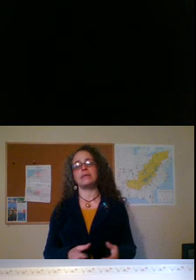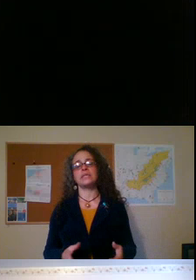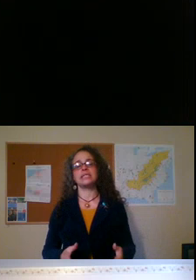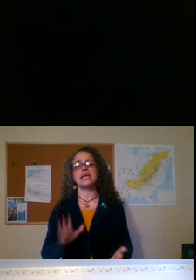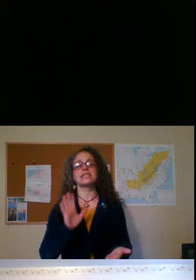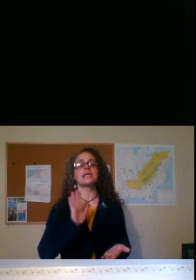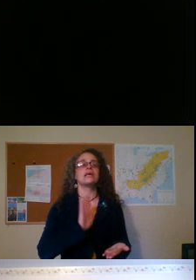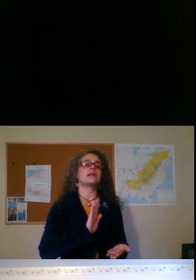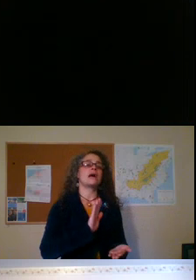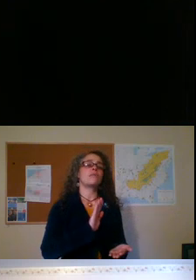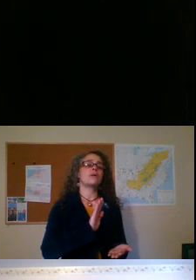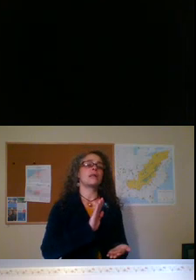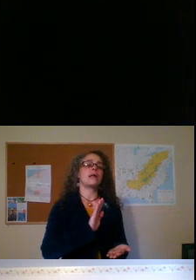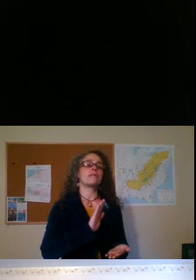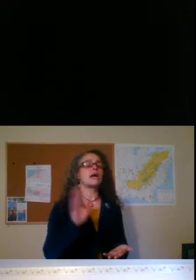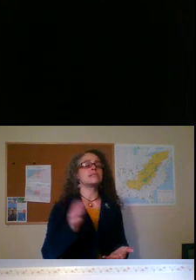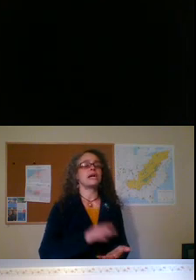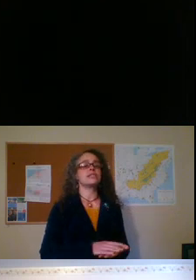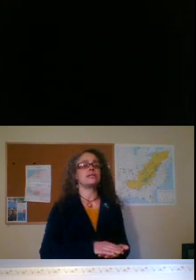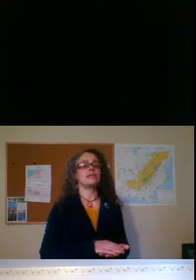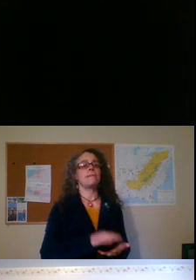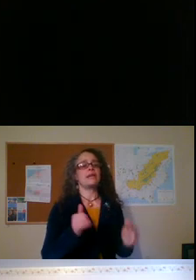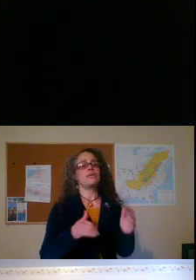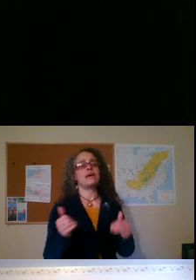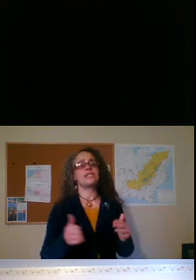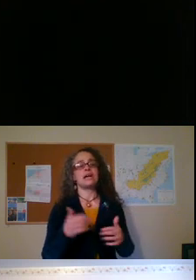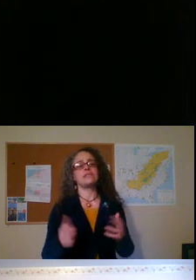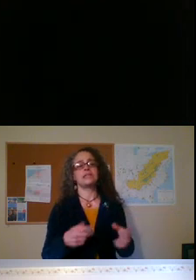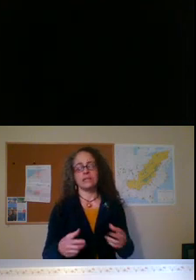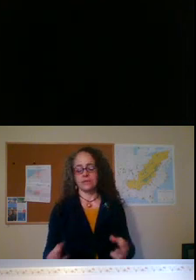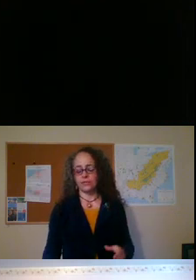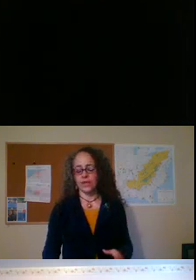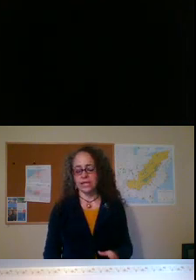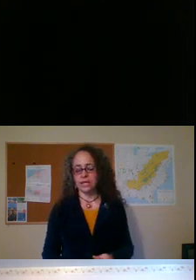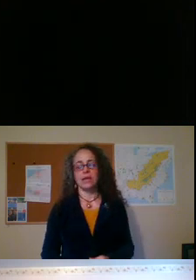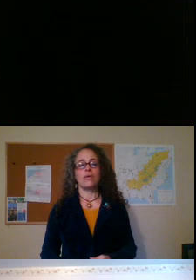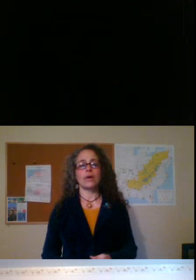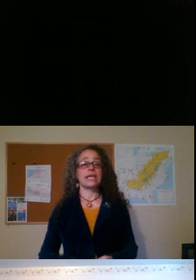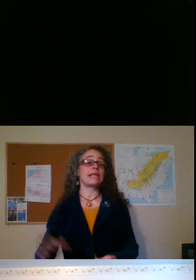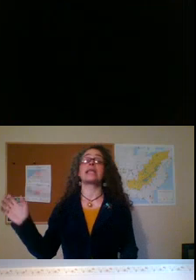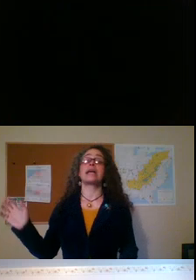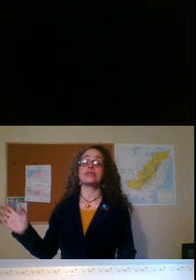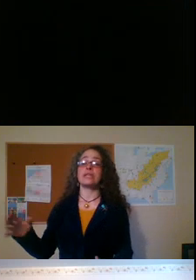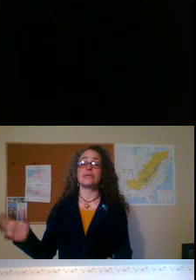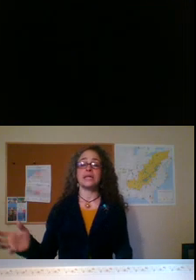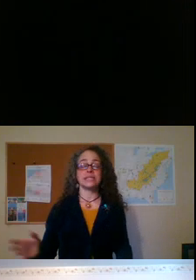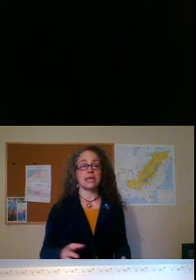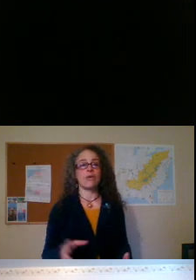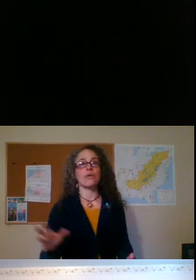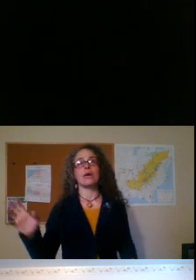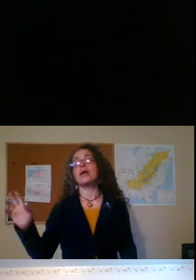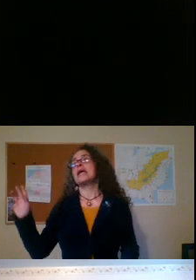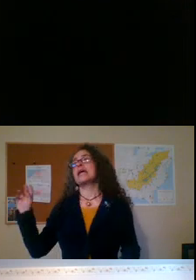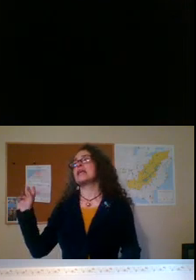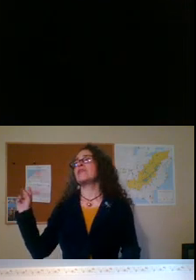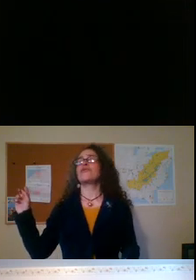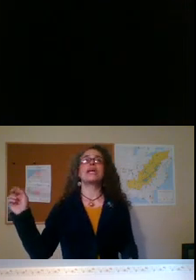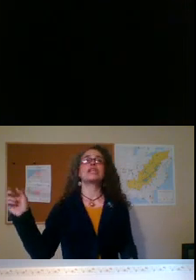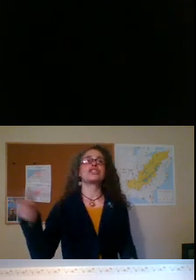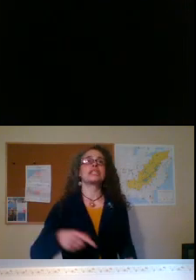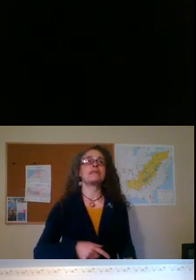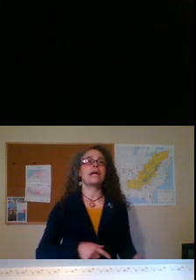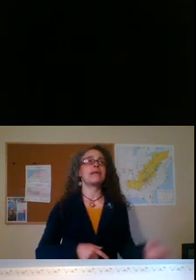is missing, any mistakes, then I will contact you, and you have time to, fix it, or get the letters that are missing, or